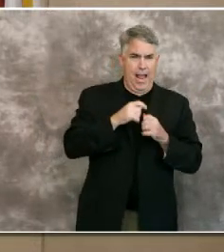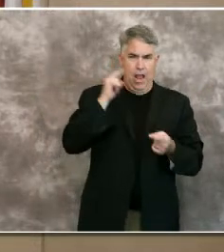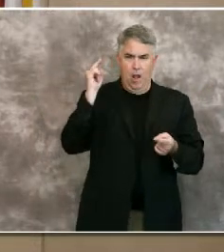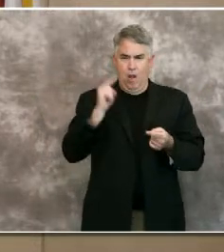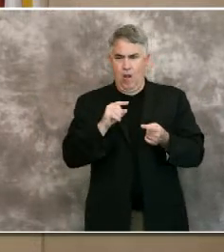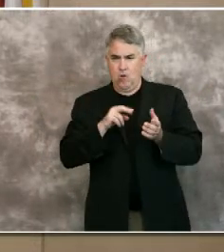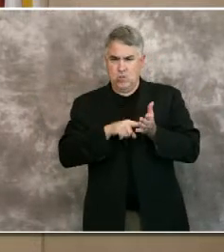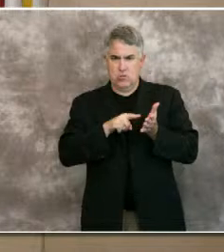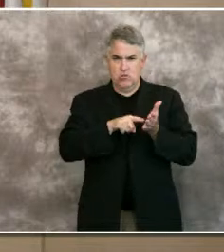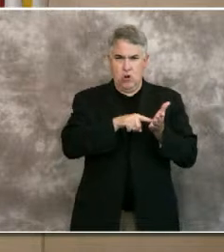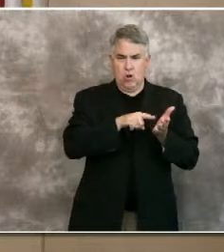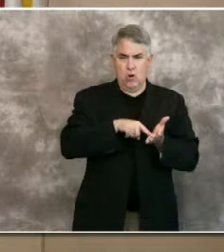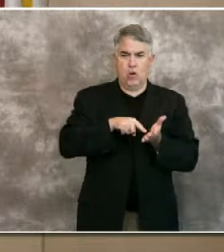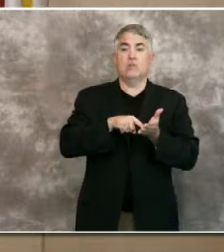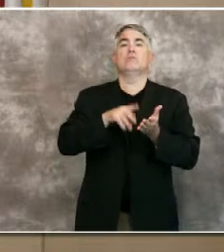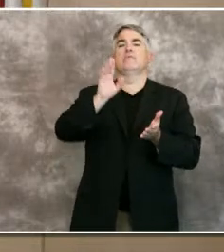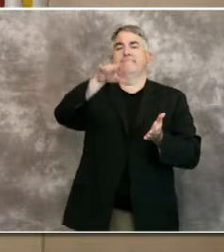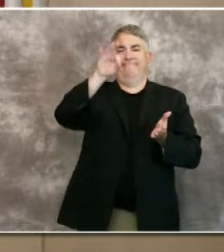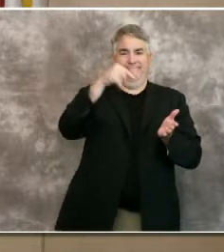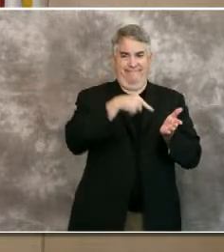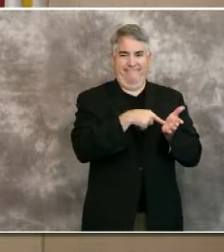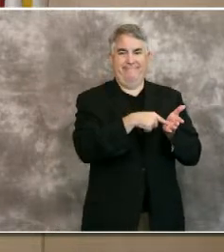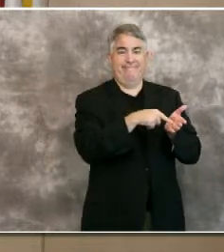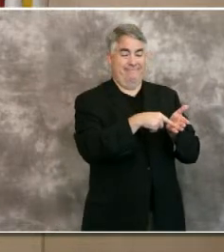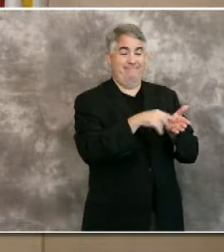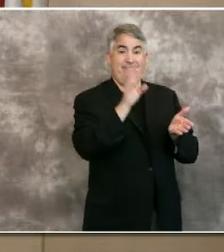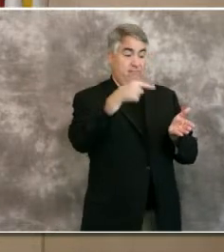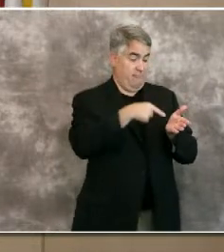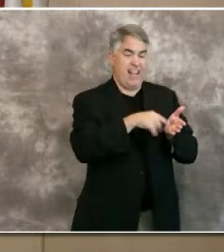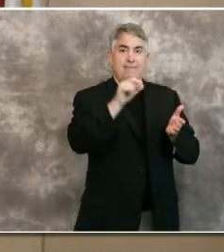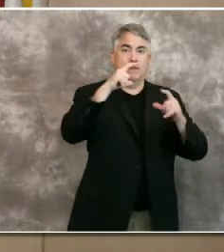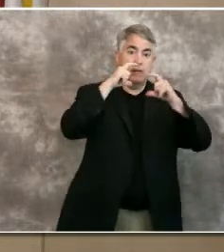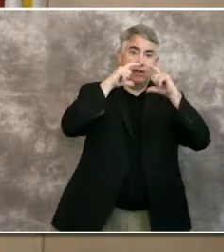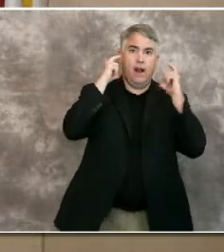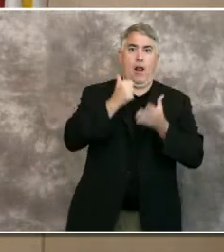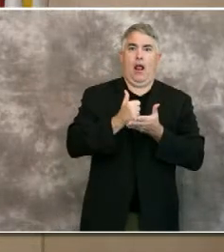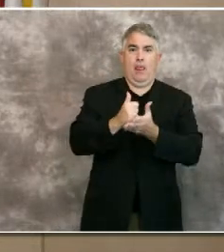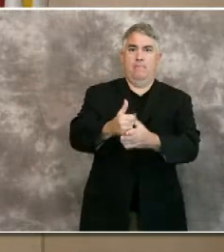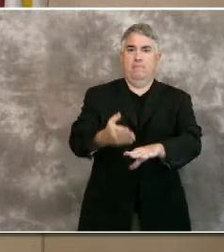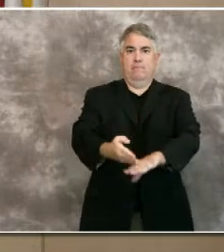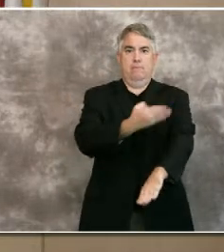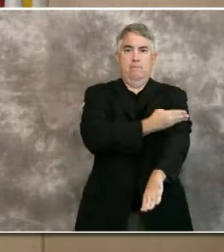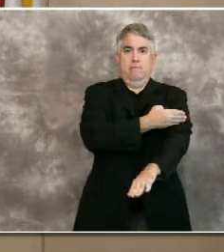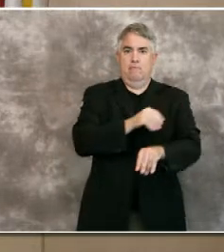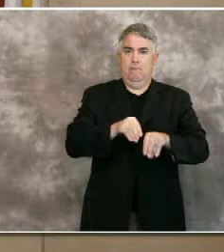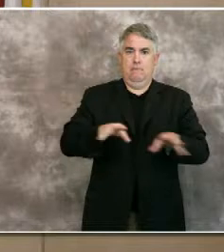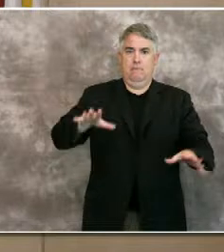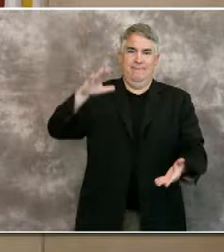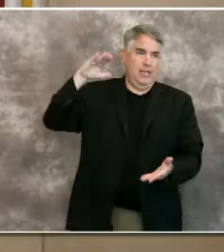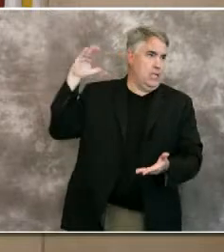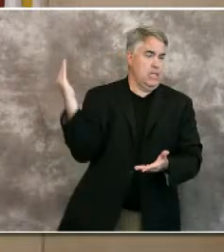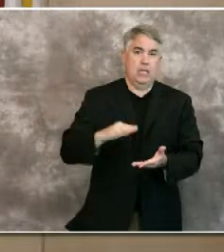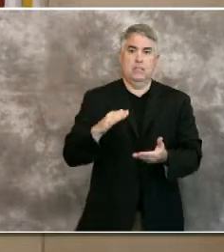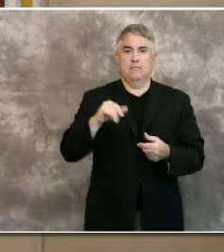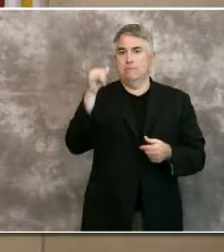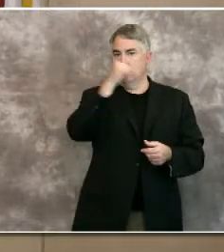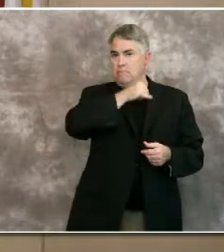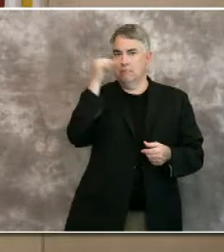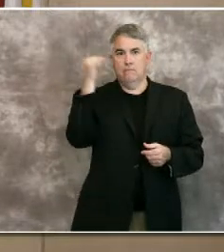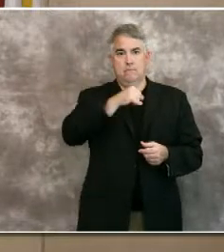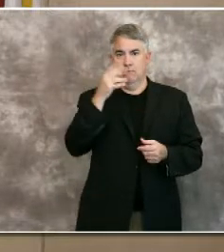that face coverings determine the pandemic's trends and significantly reduces the number